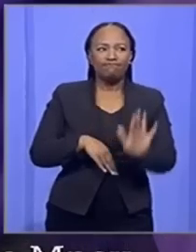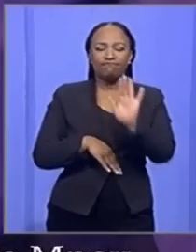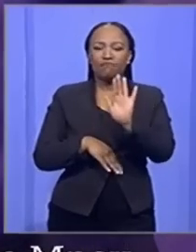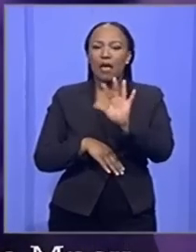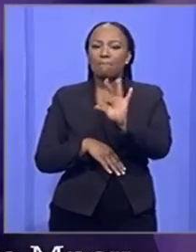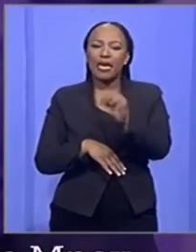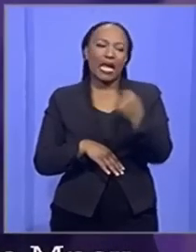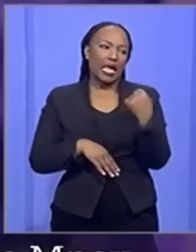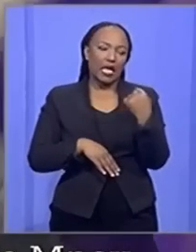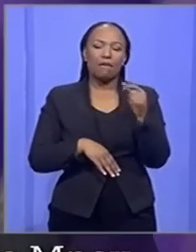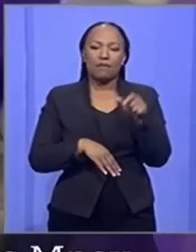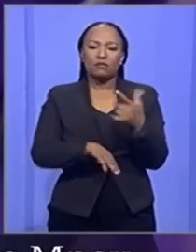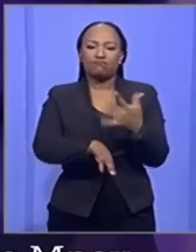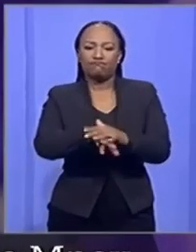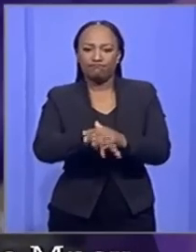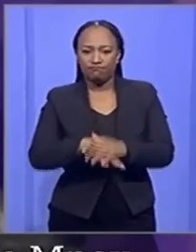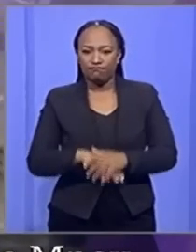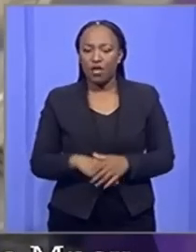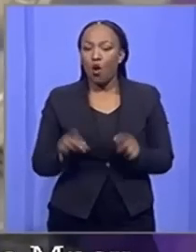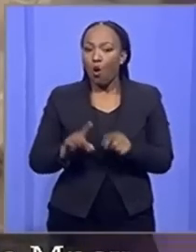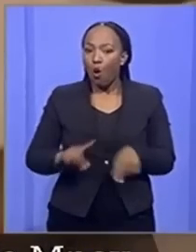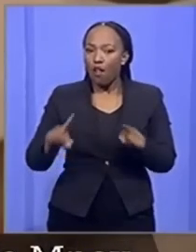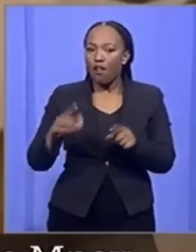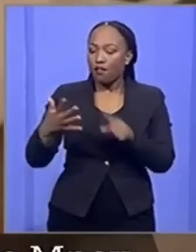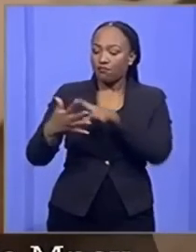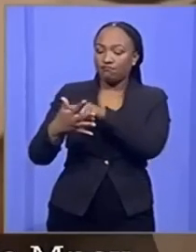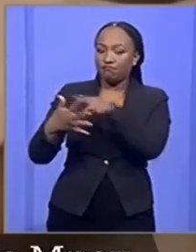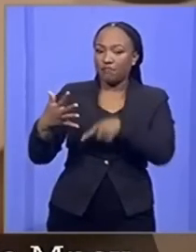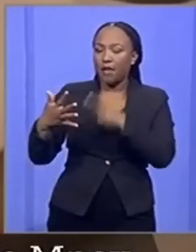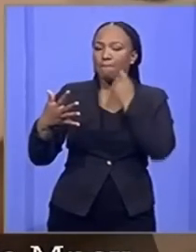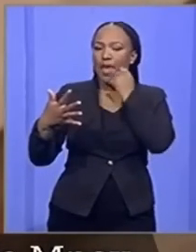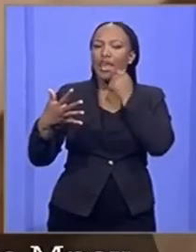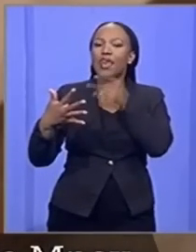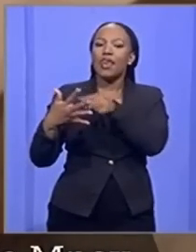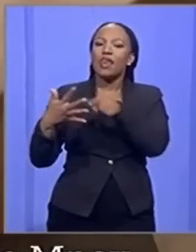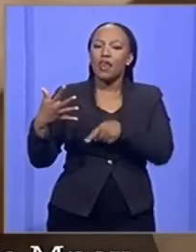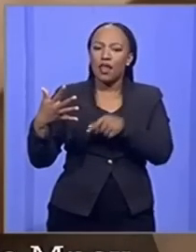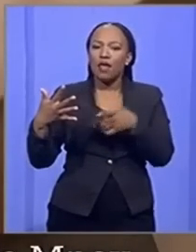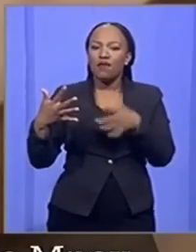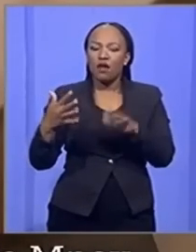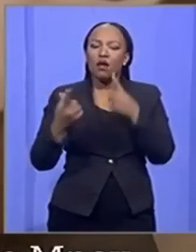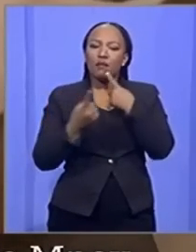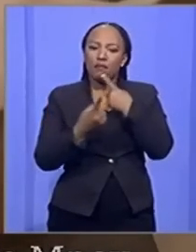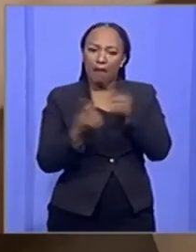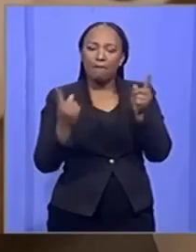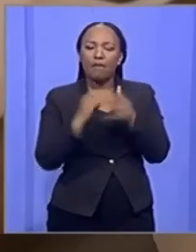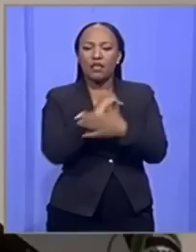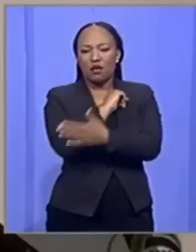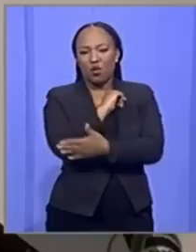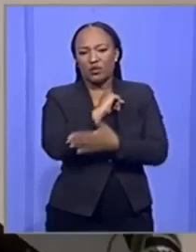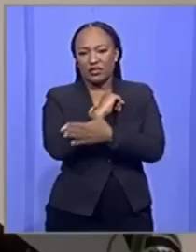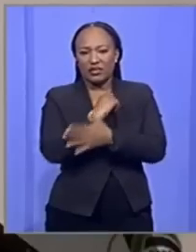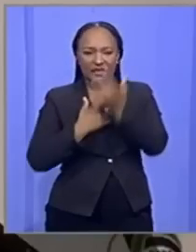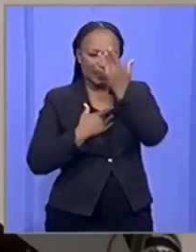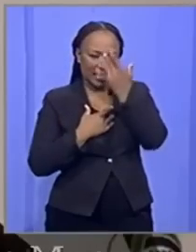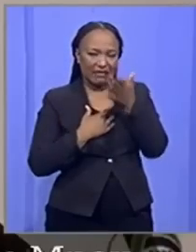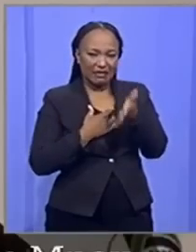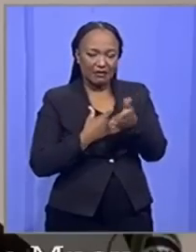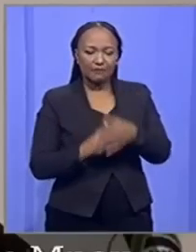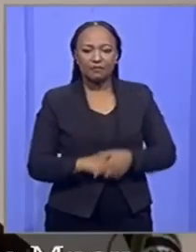Monday. Balwetši ka moka ke banna go dumelwa ge twatši e phatlaladitšwe gona mo nageng.